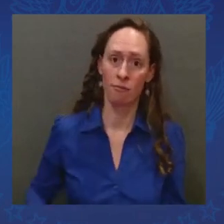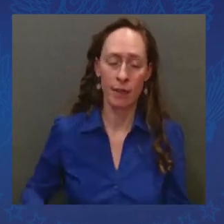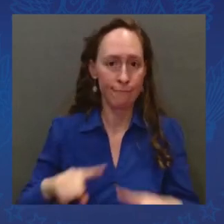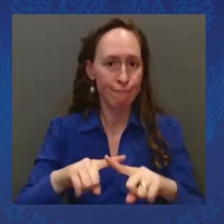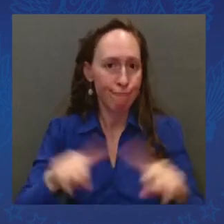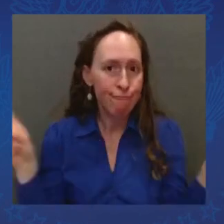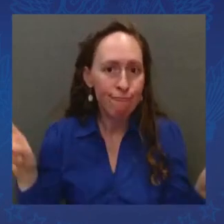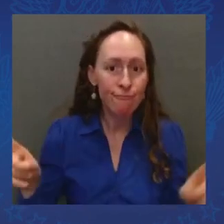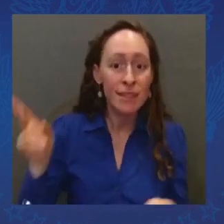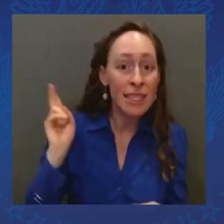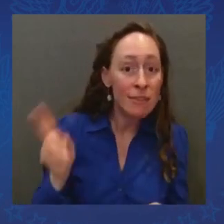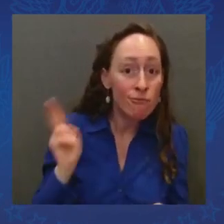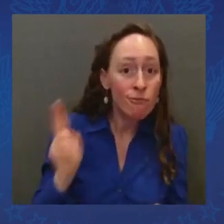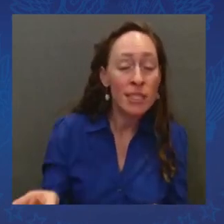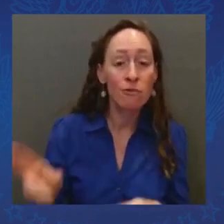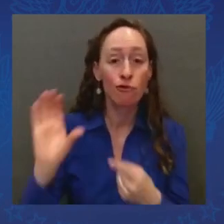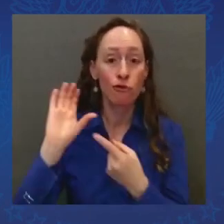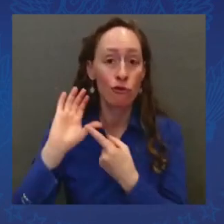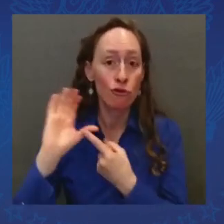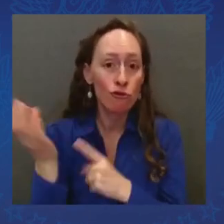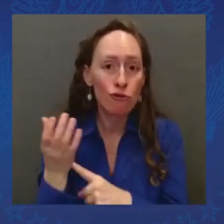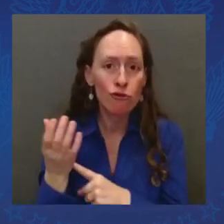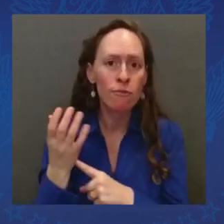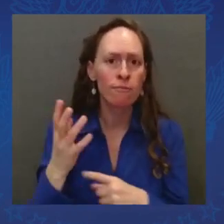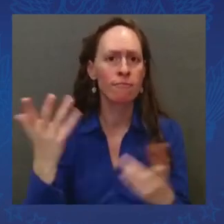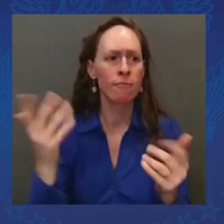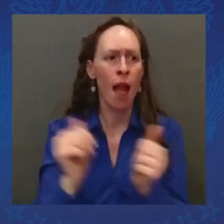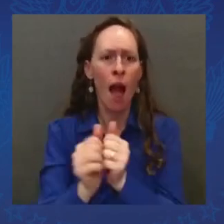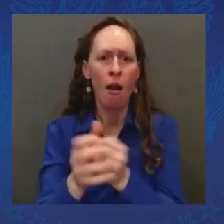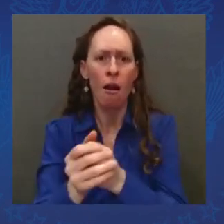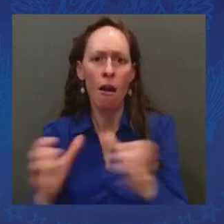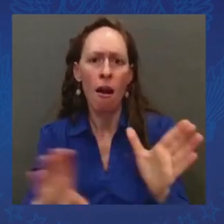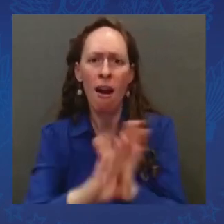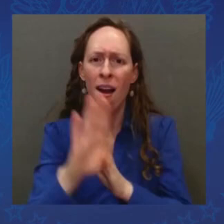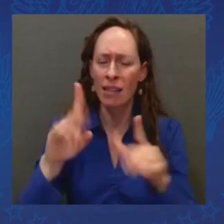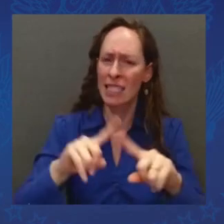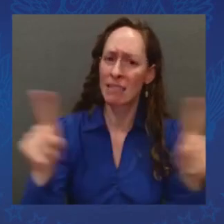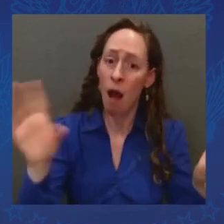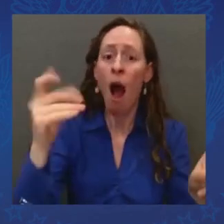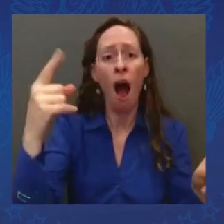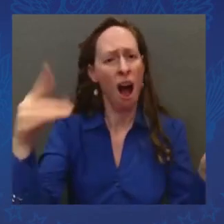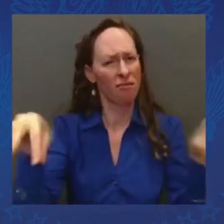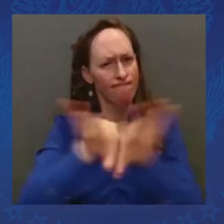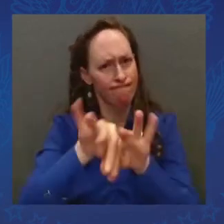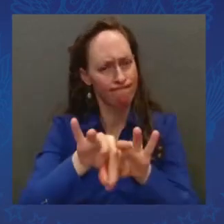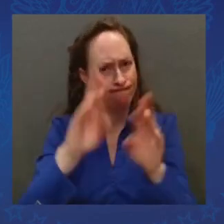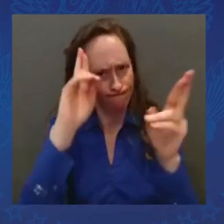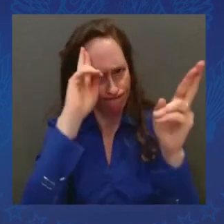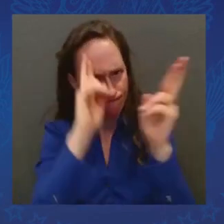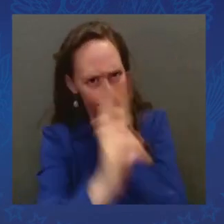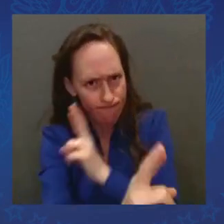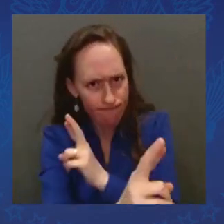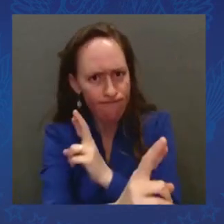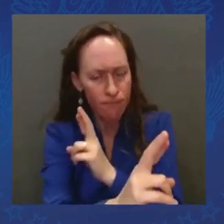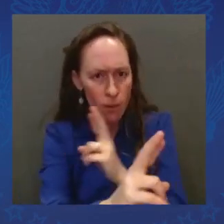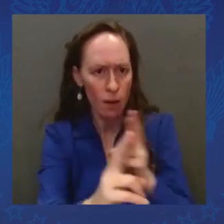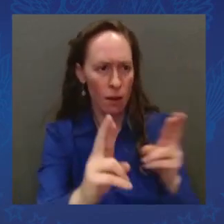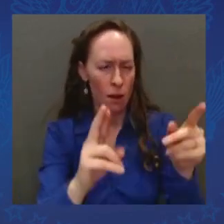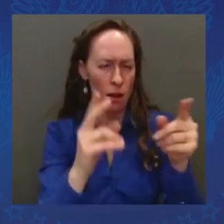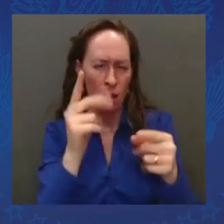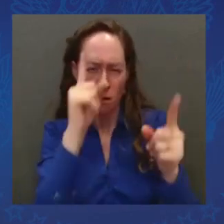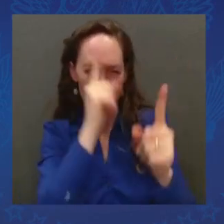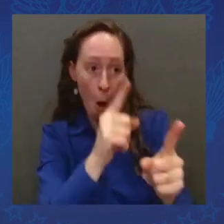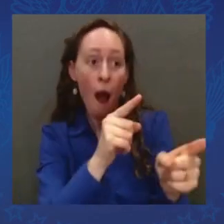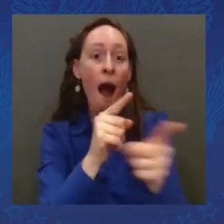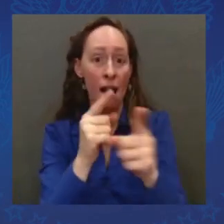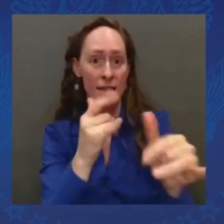as they respect each other, coexist in peace, and pursue win-win cooperation, they will be fully capable of rising above differences and